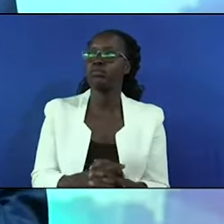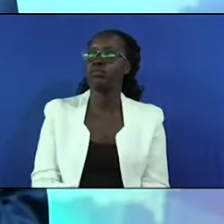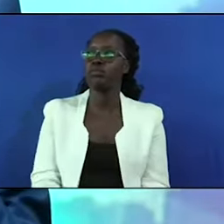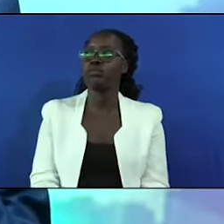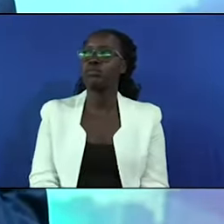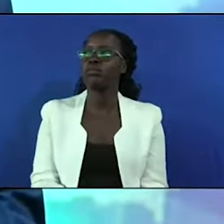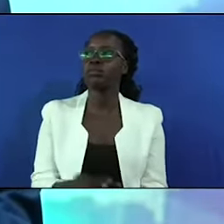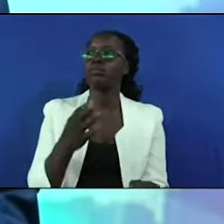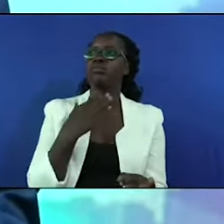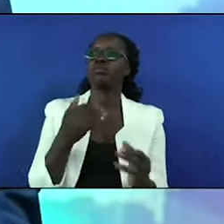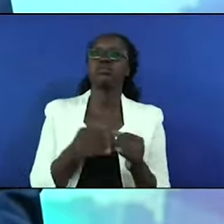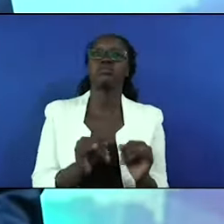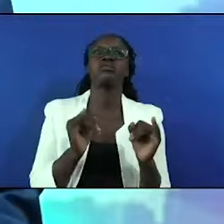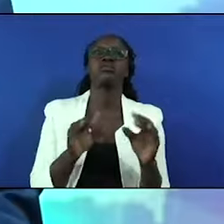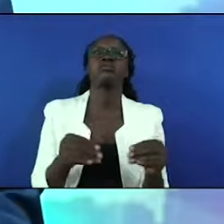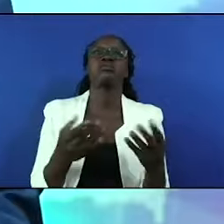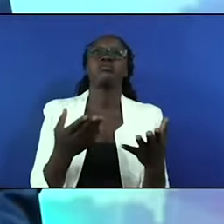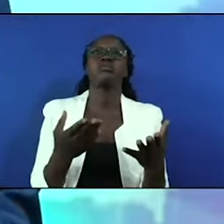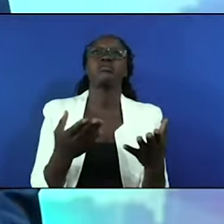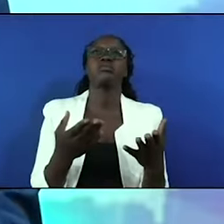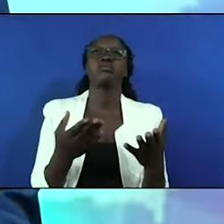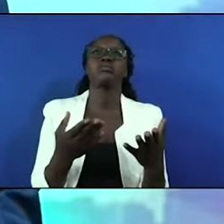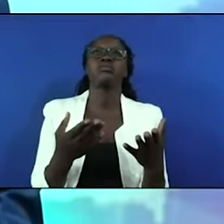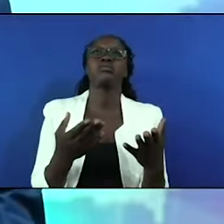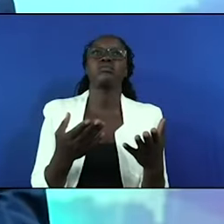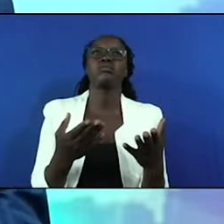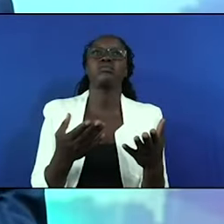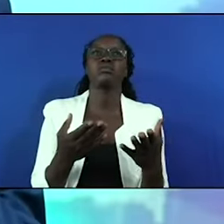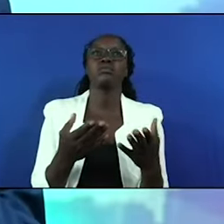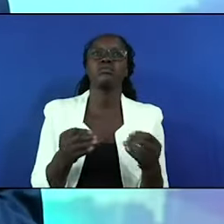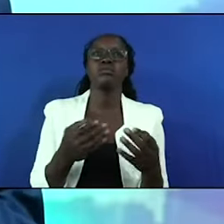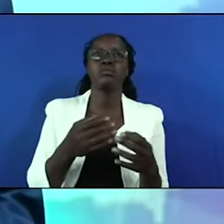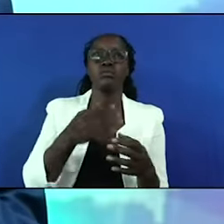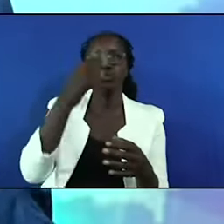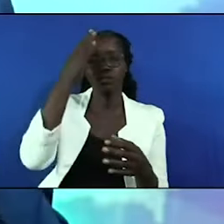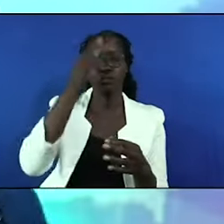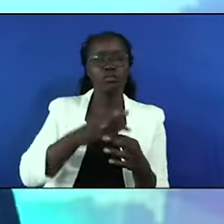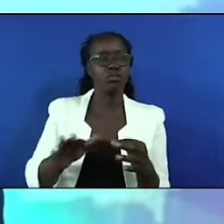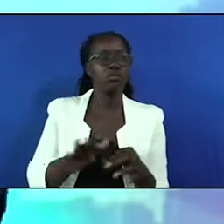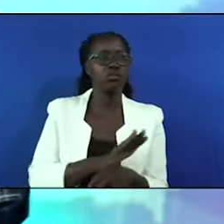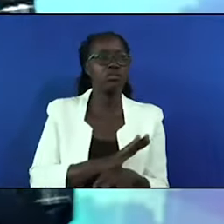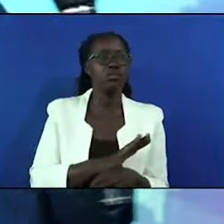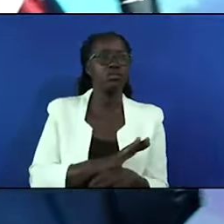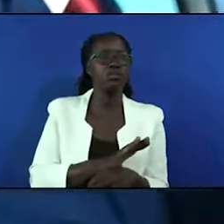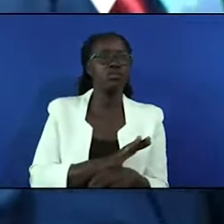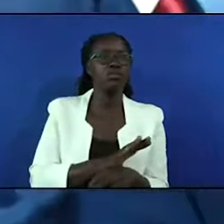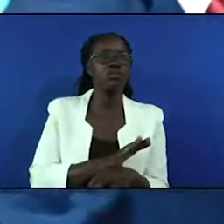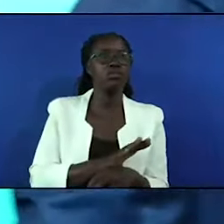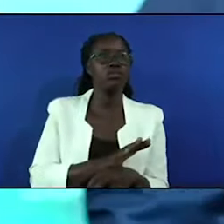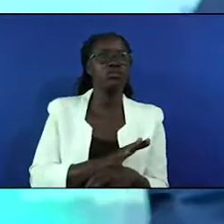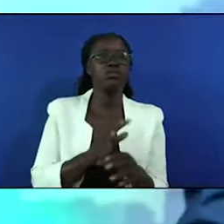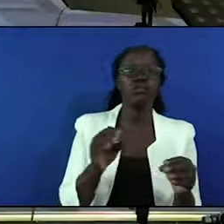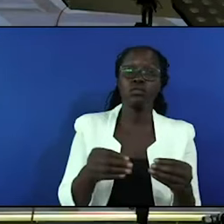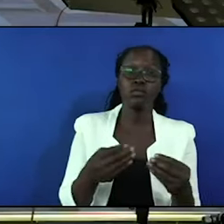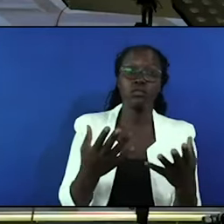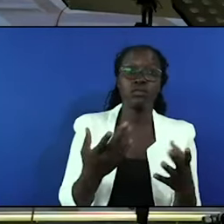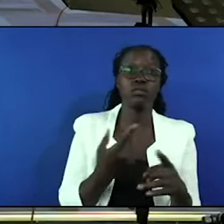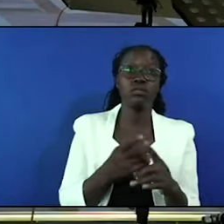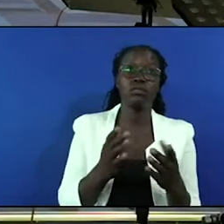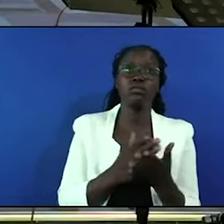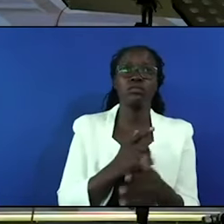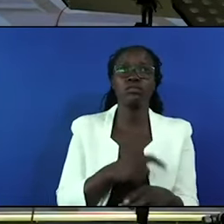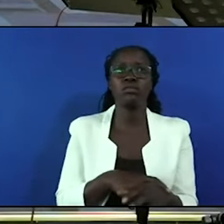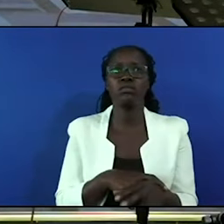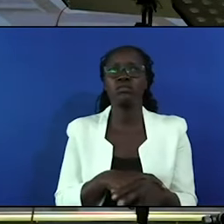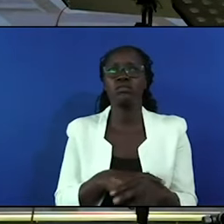up. If you want to try in your life, you want to be able to give a faithful tithe. You are not standing because you have never given tithe. You have been giving, but